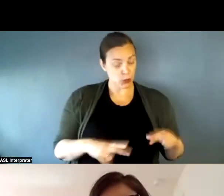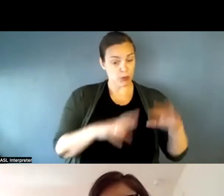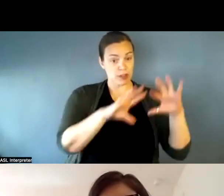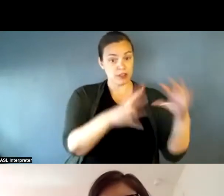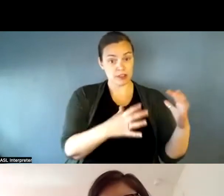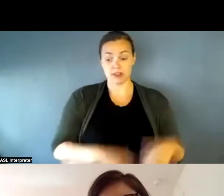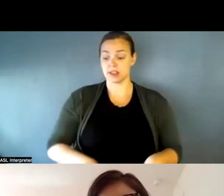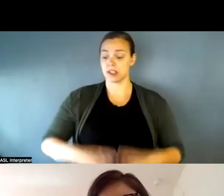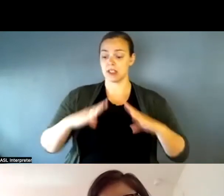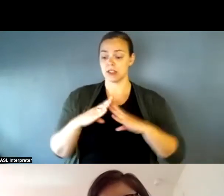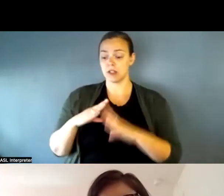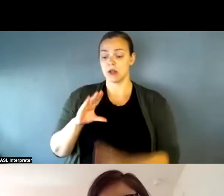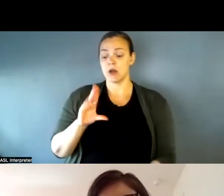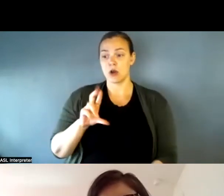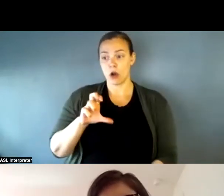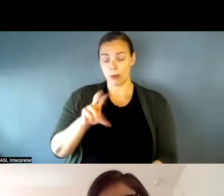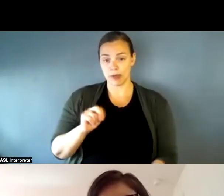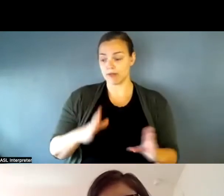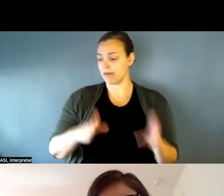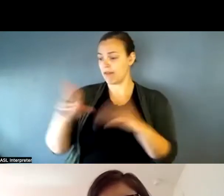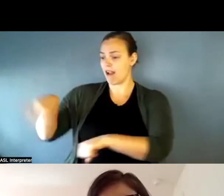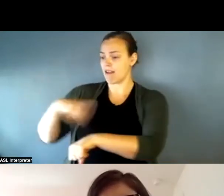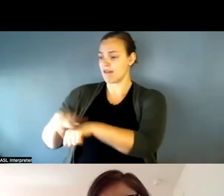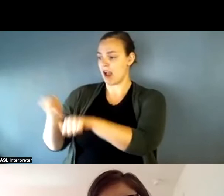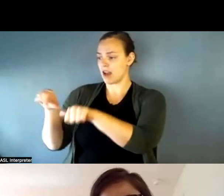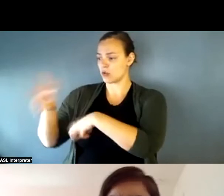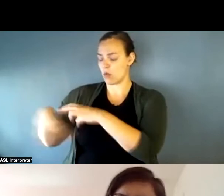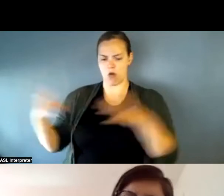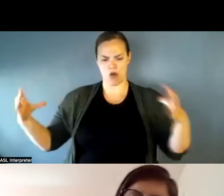urban space, and the natural world might look? I mean, if